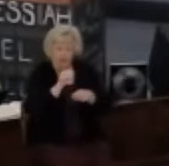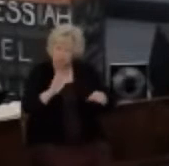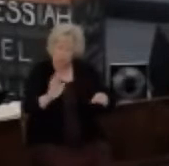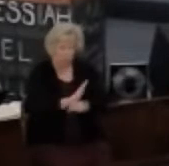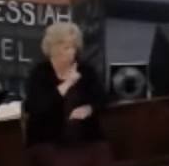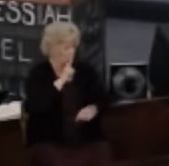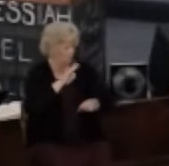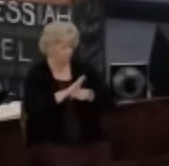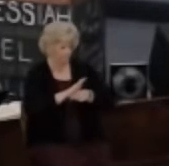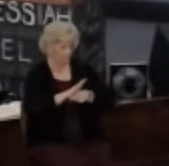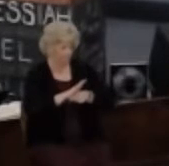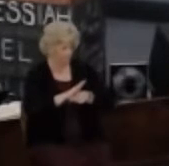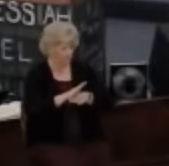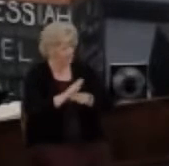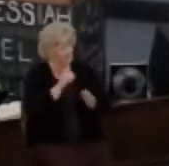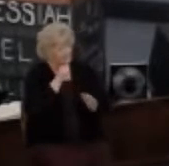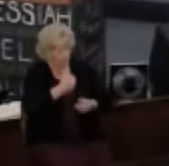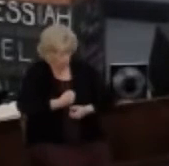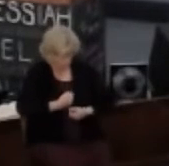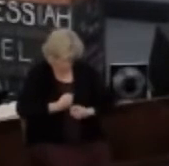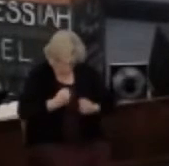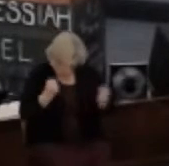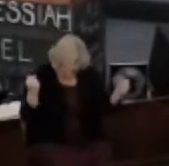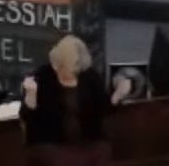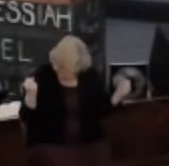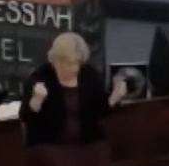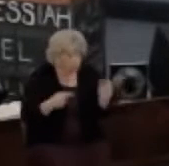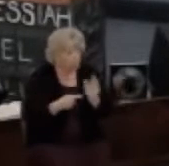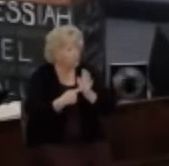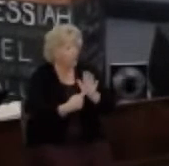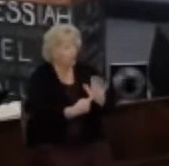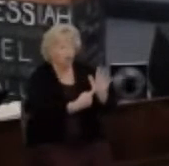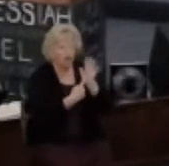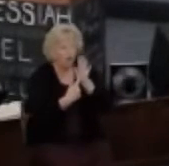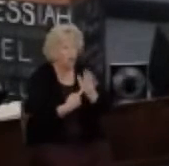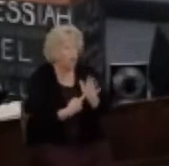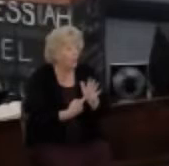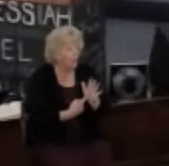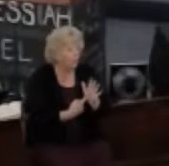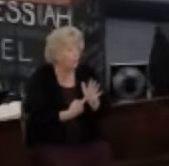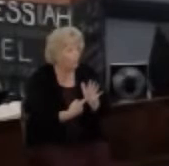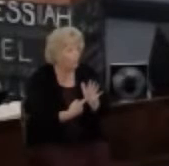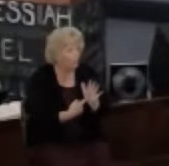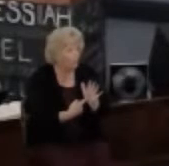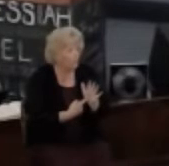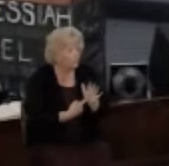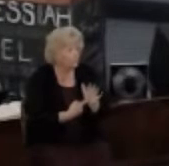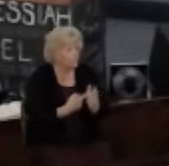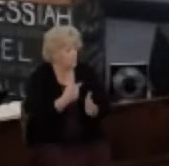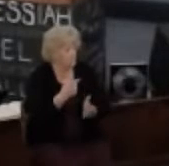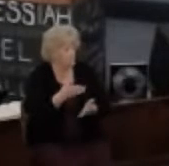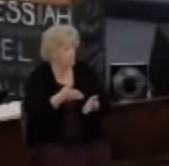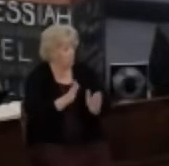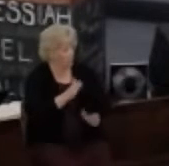It doesn't show through our lives the way it could, the way it should.